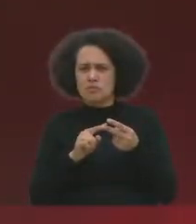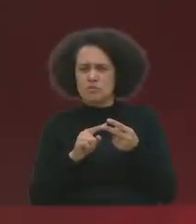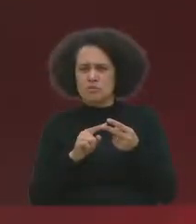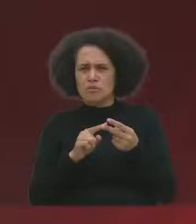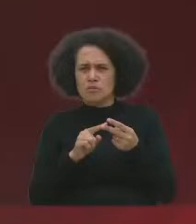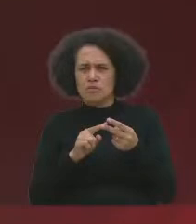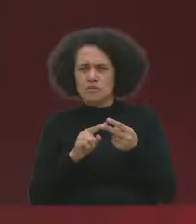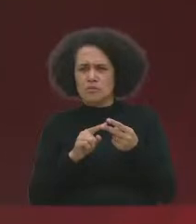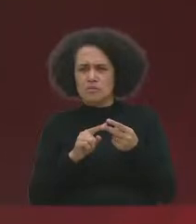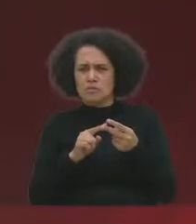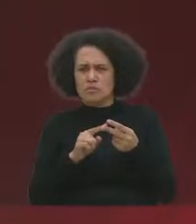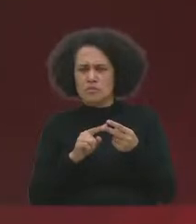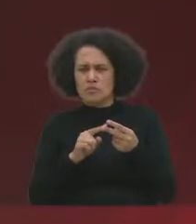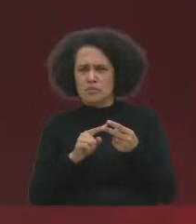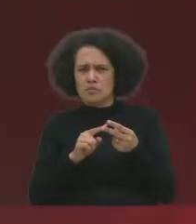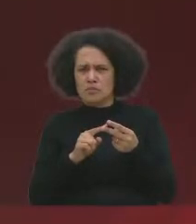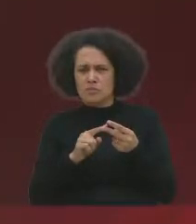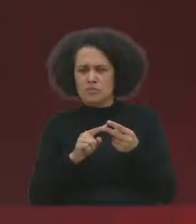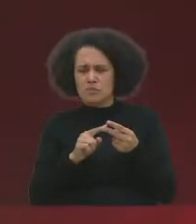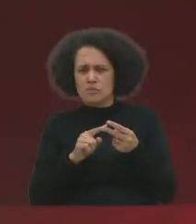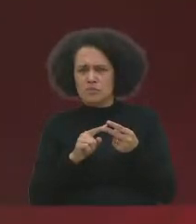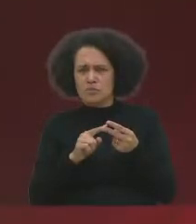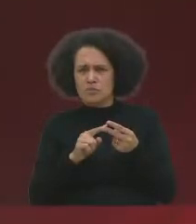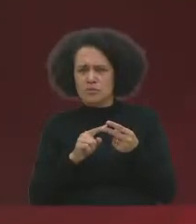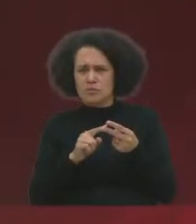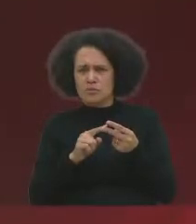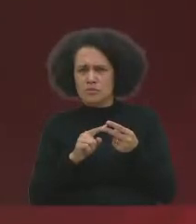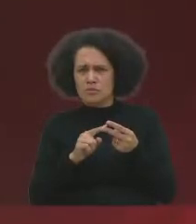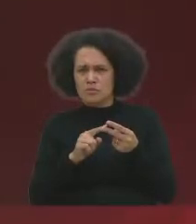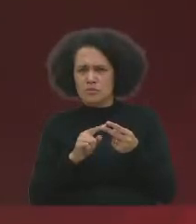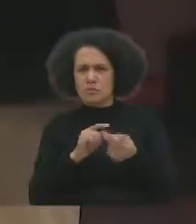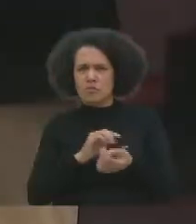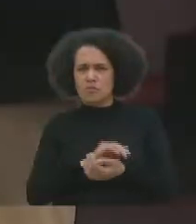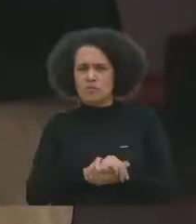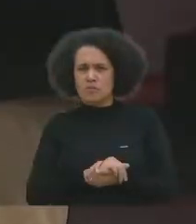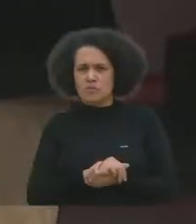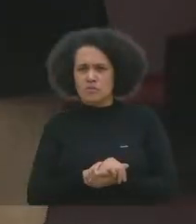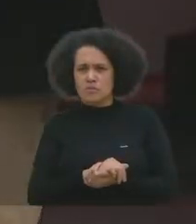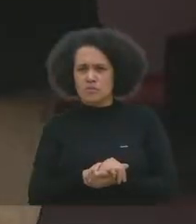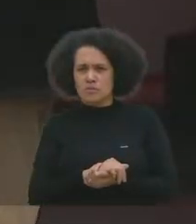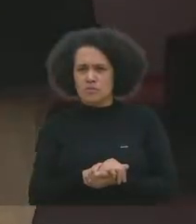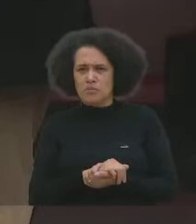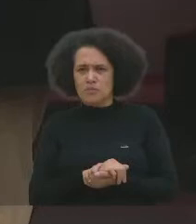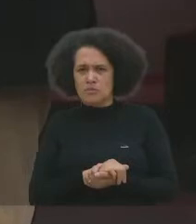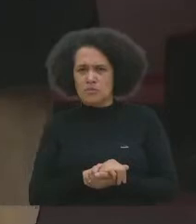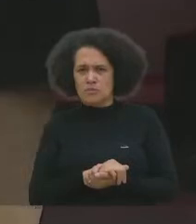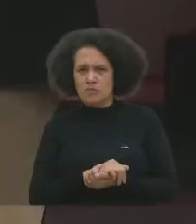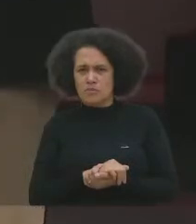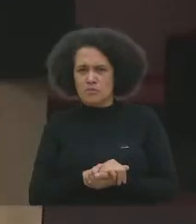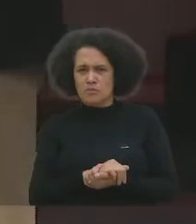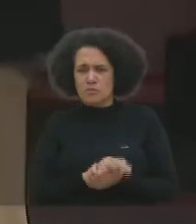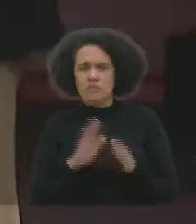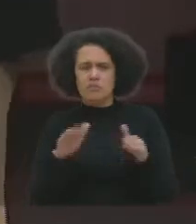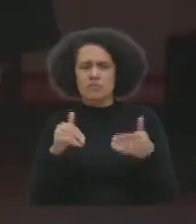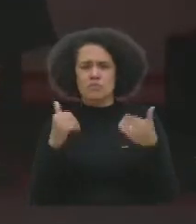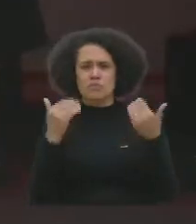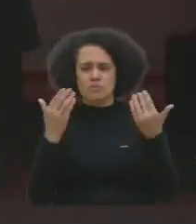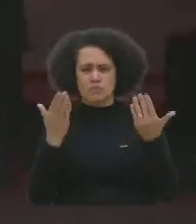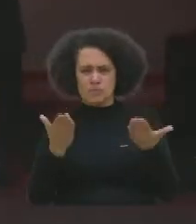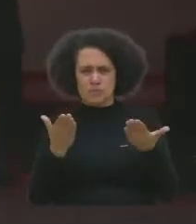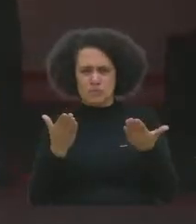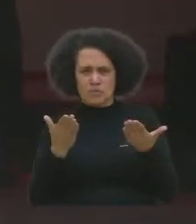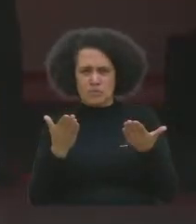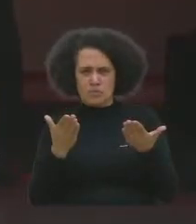the body of Moses and he's debating, arguing, facing off with Satan.